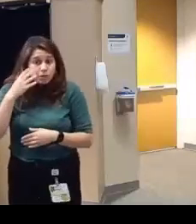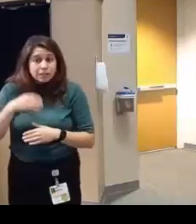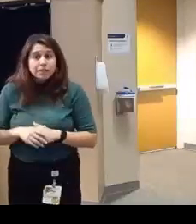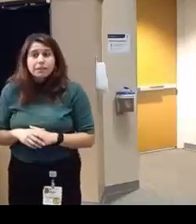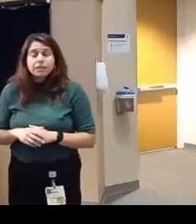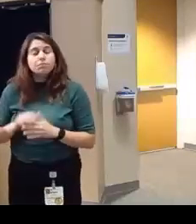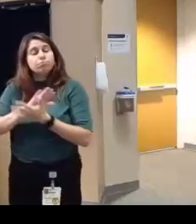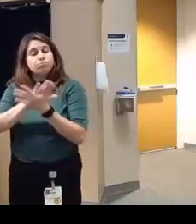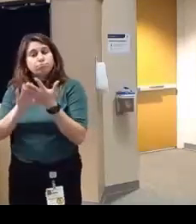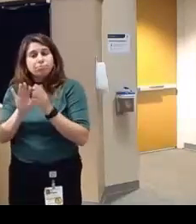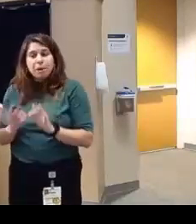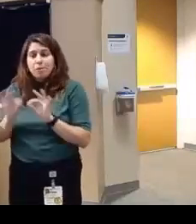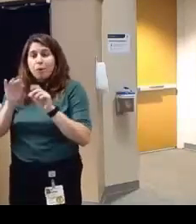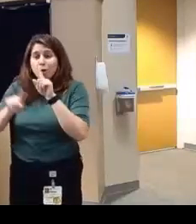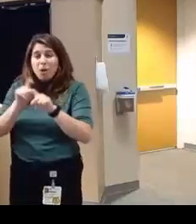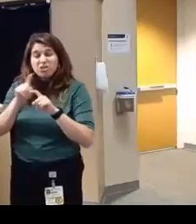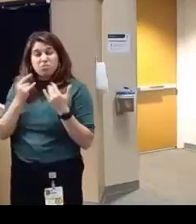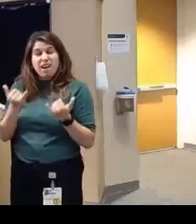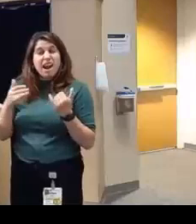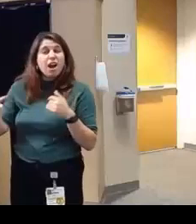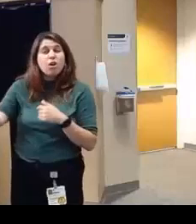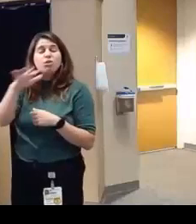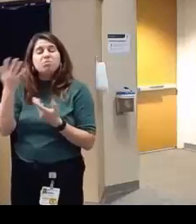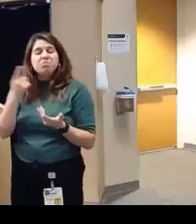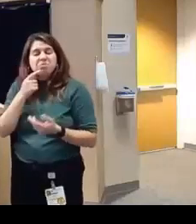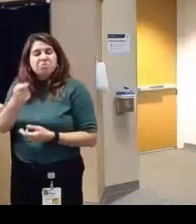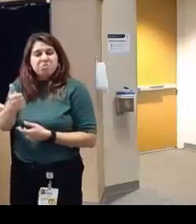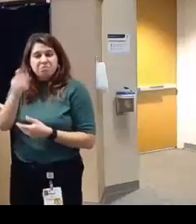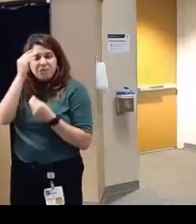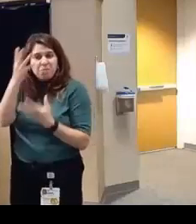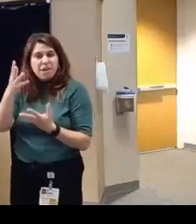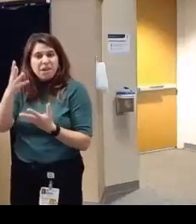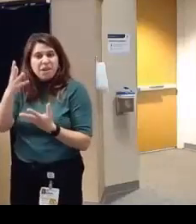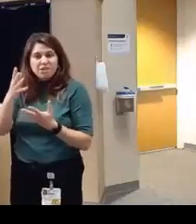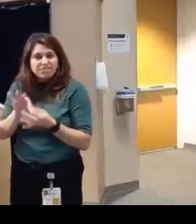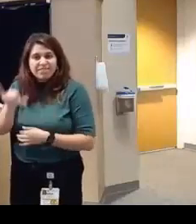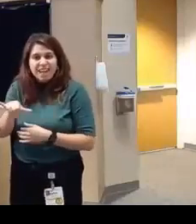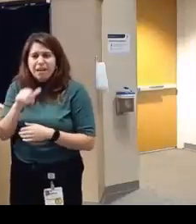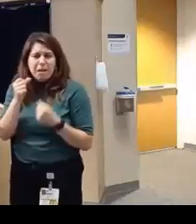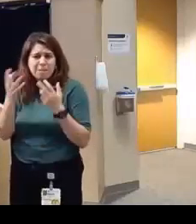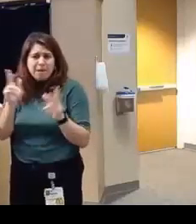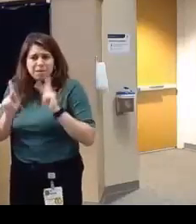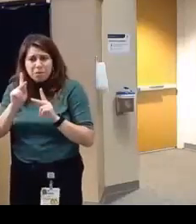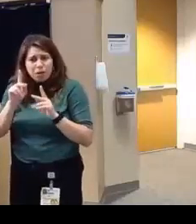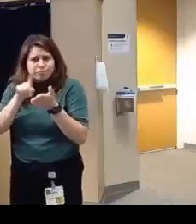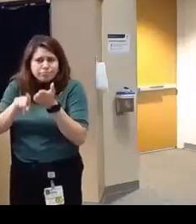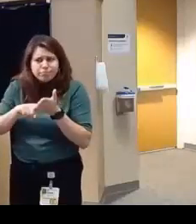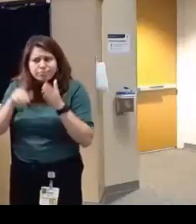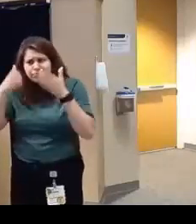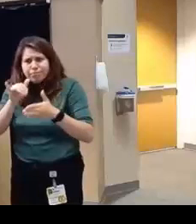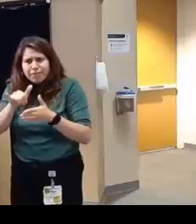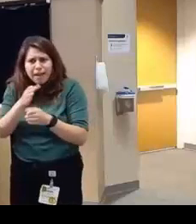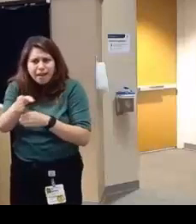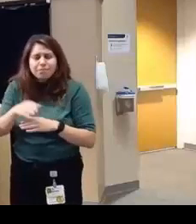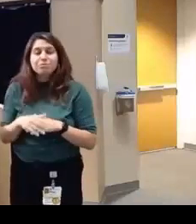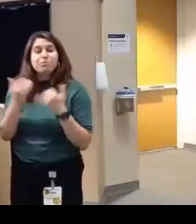These are important questions, and there's really very little known about that, and really very few people working in that area. So today we're going to